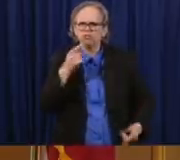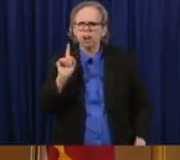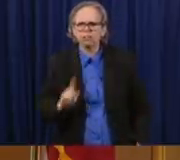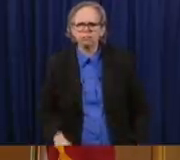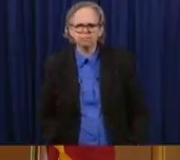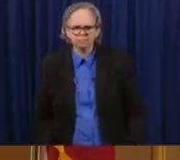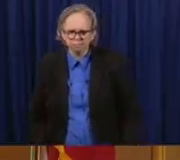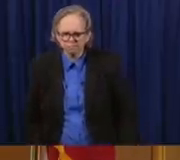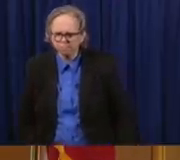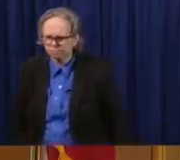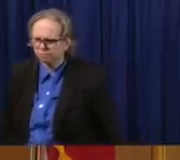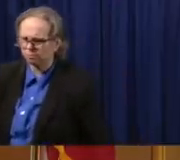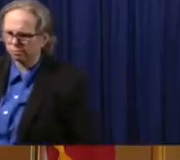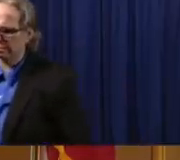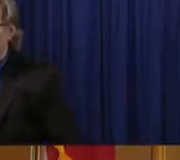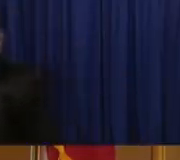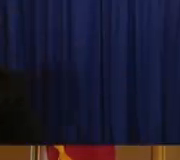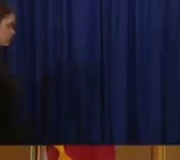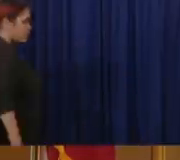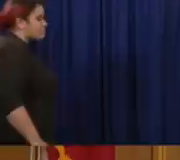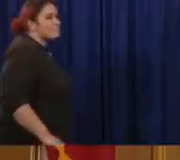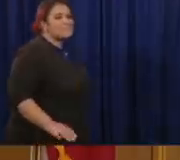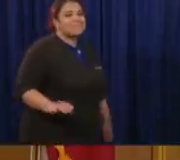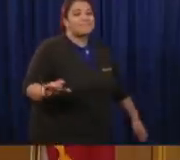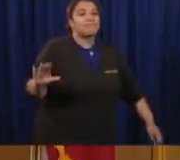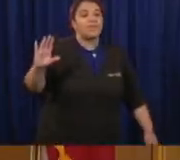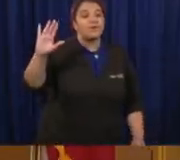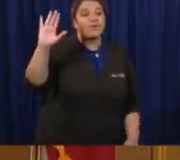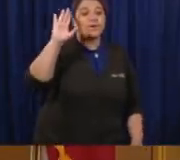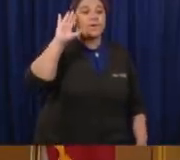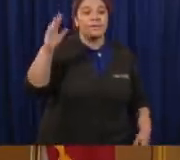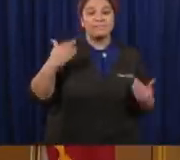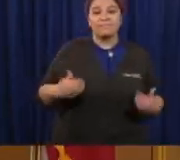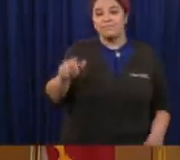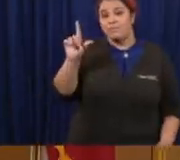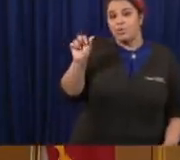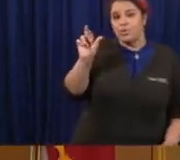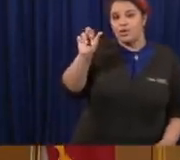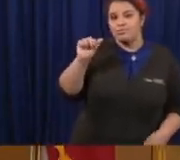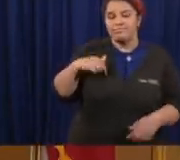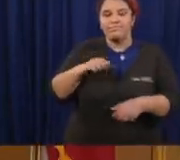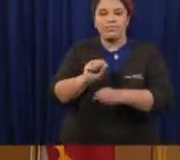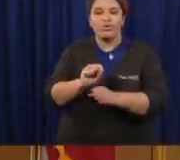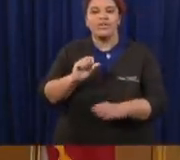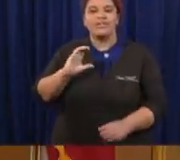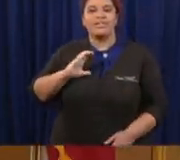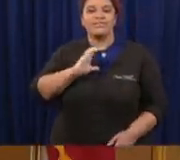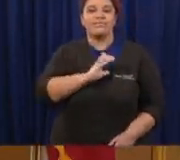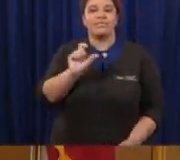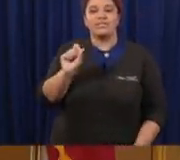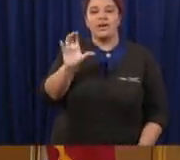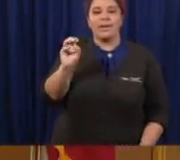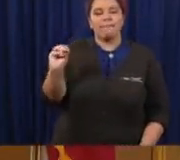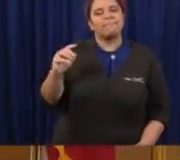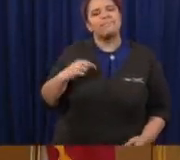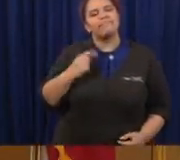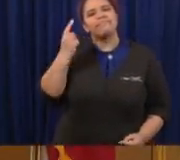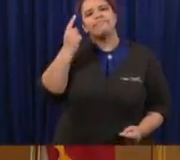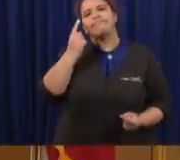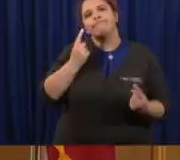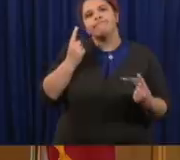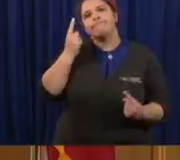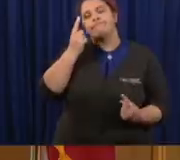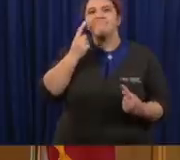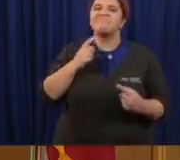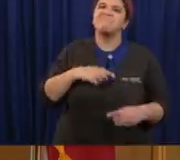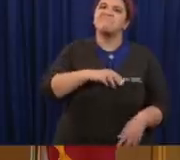Hi, Governor DeWine. This is Laura Hancock from Cleveland.com. I'm just wondering, I know that the governors of